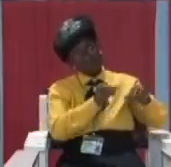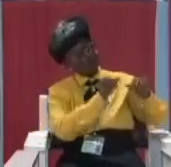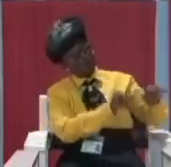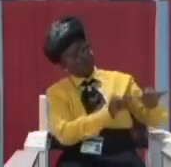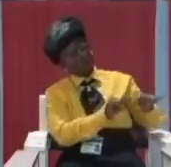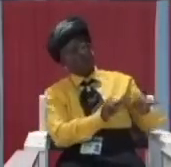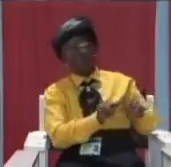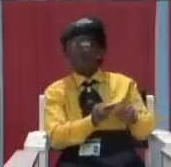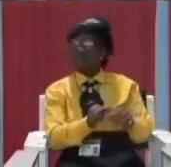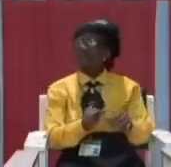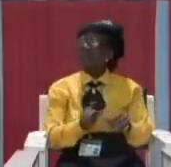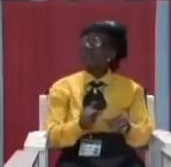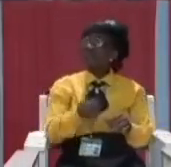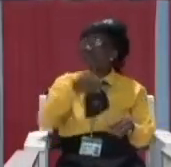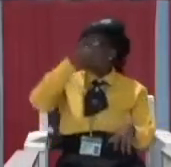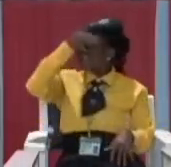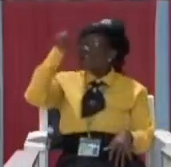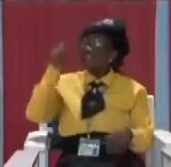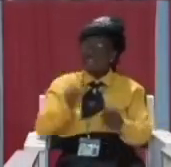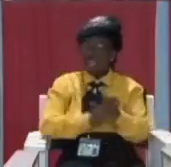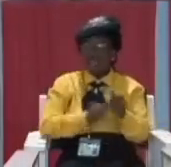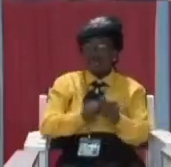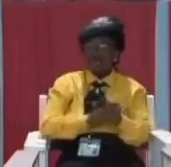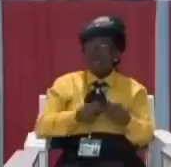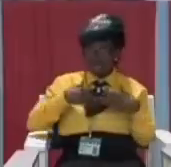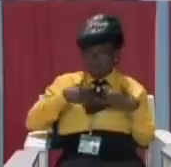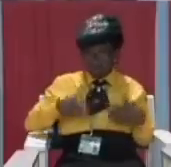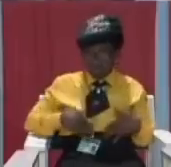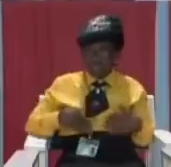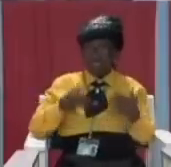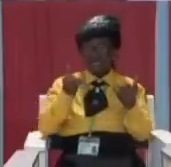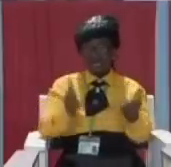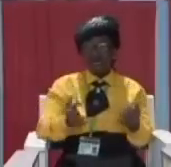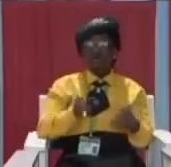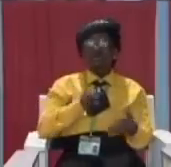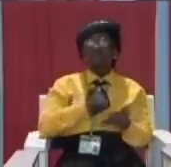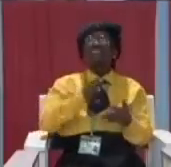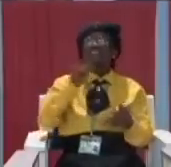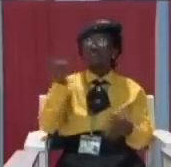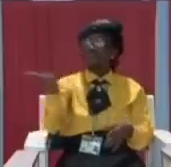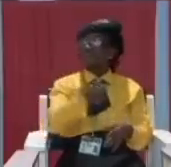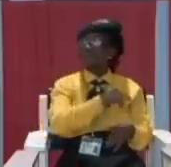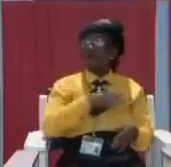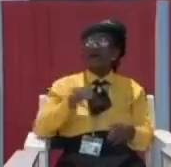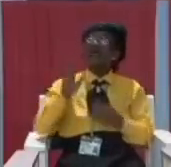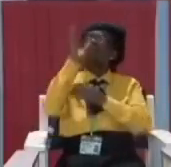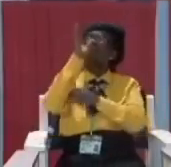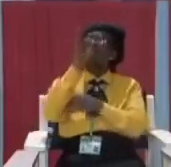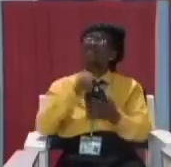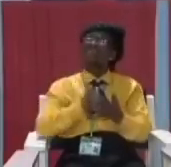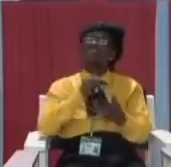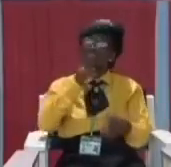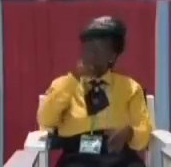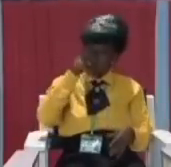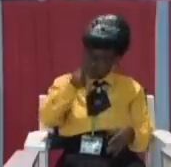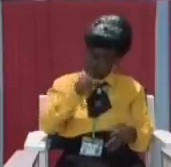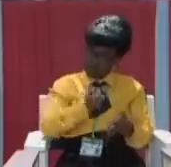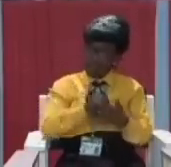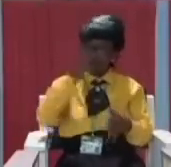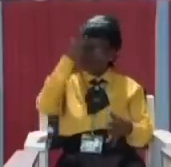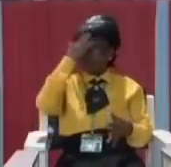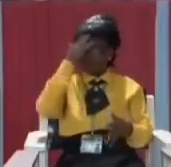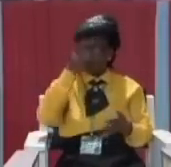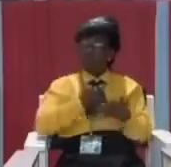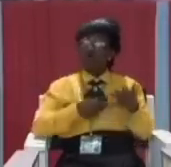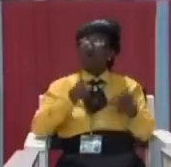everybody now. It's you and God, okay? It's you who know what you want from God. So let's